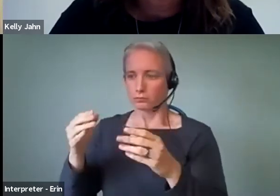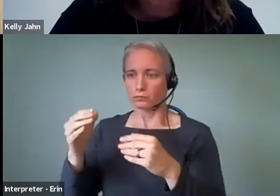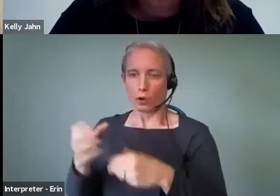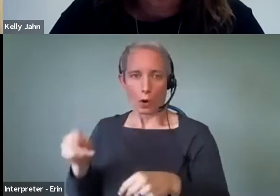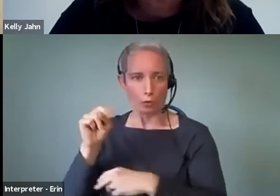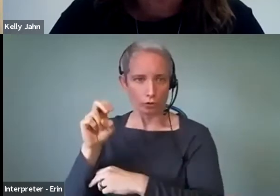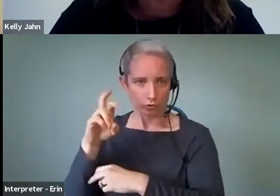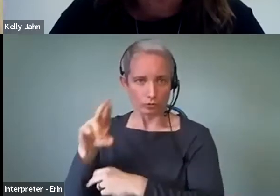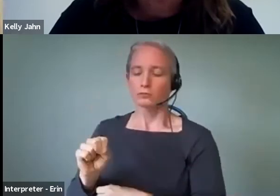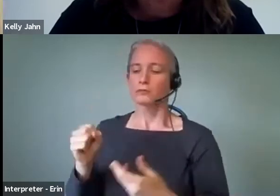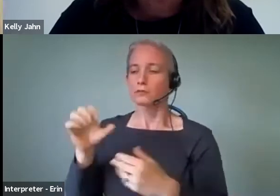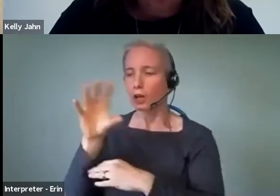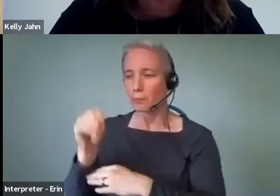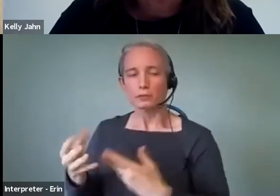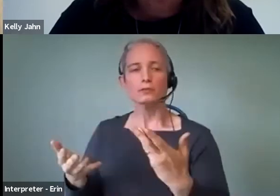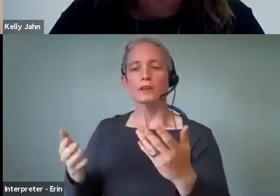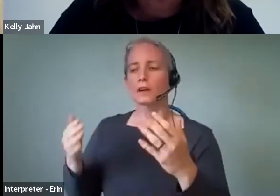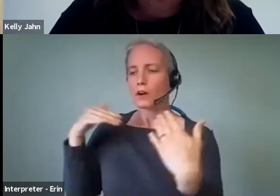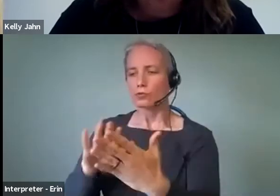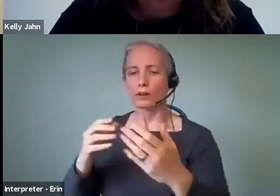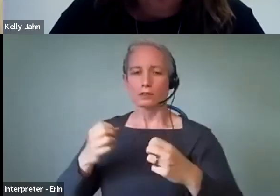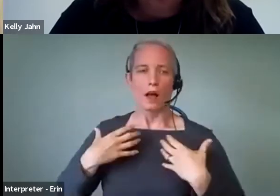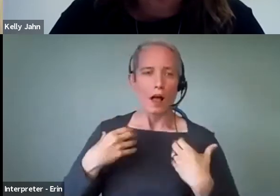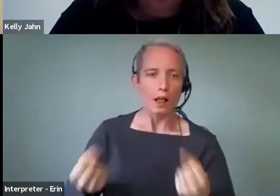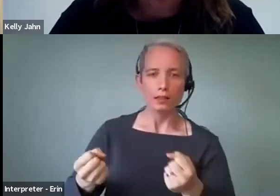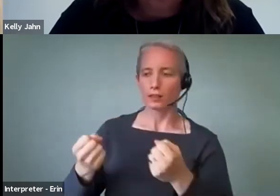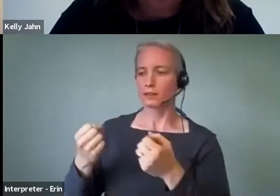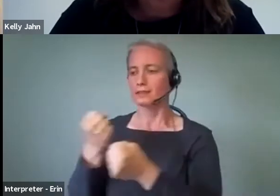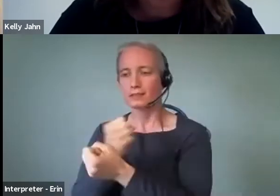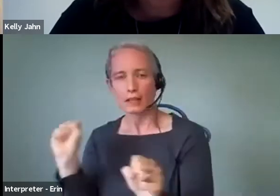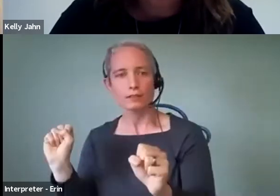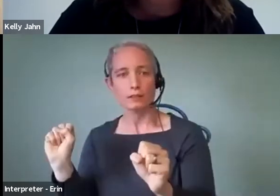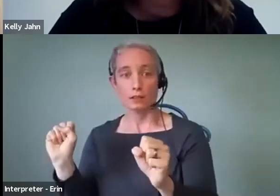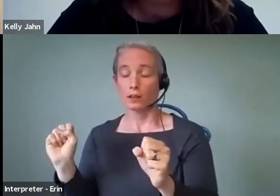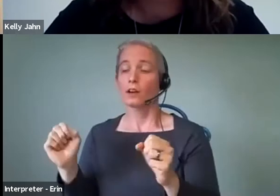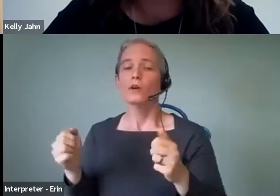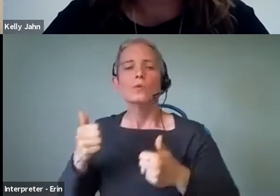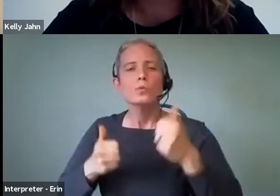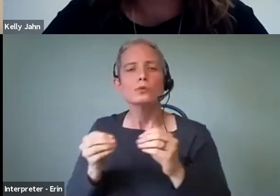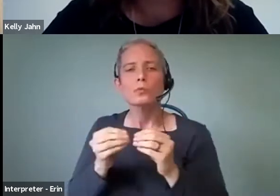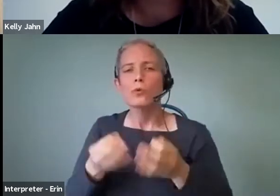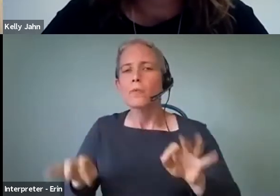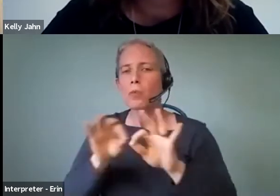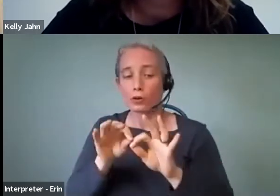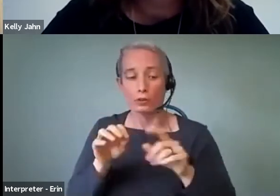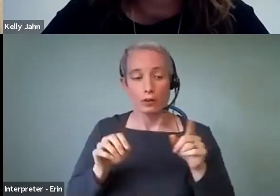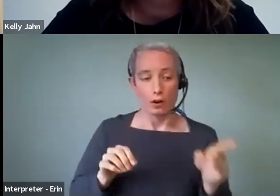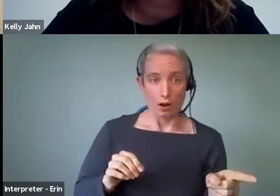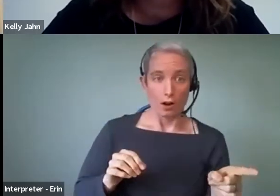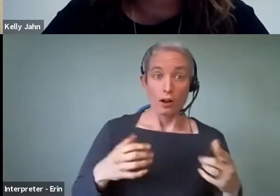safety? Are the concerns more weighted toward the logistics of the building, or is it more towards the workplace